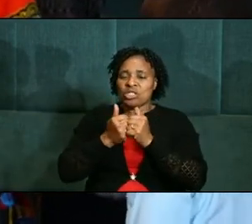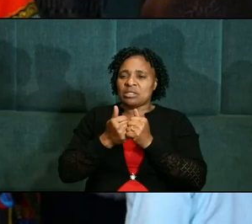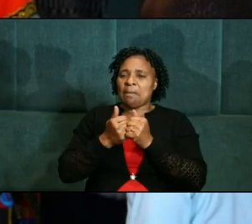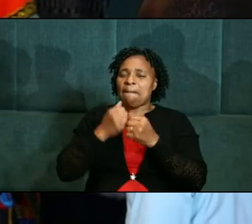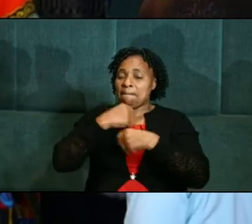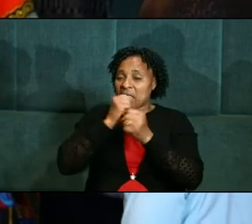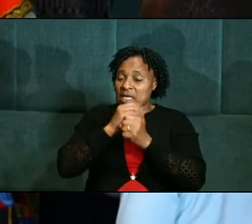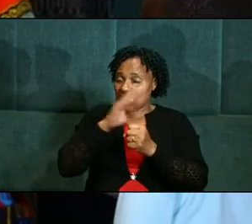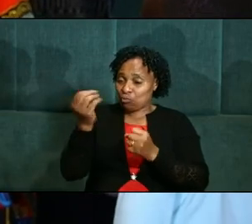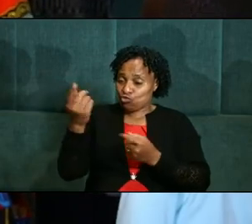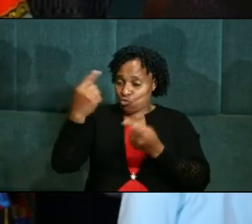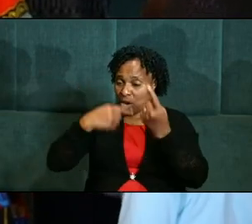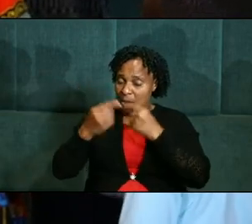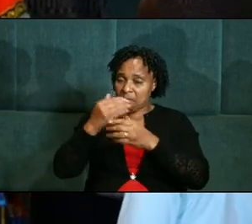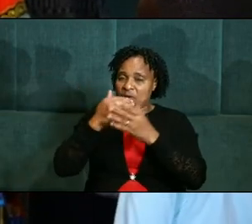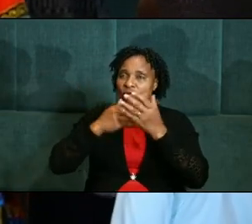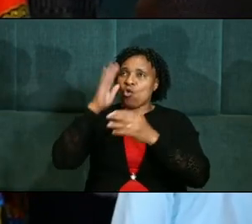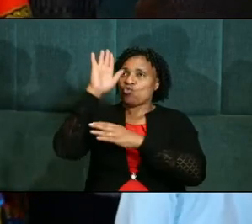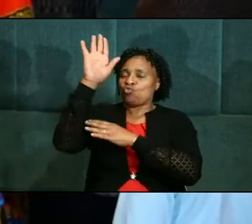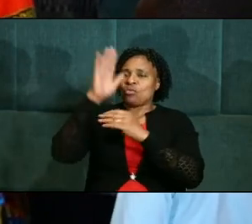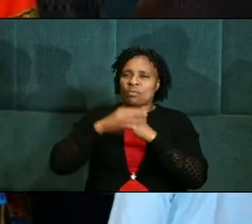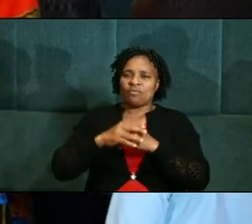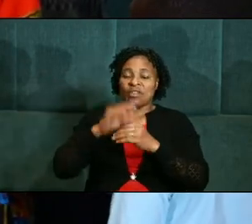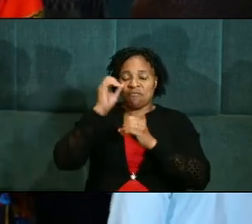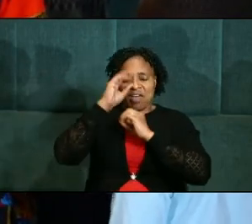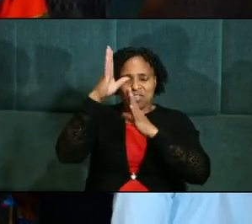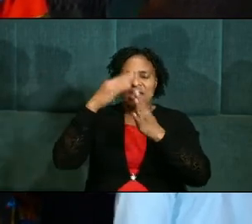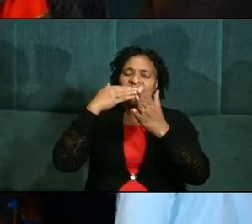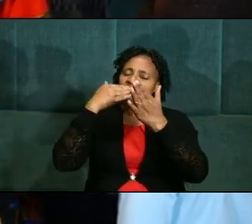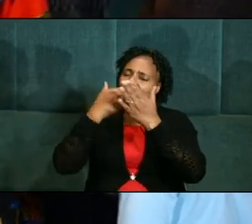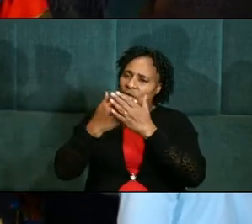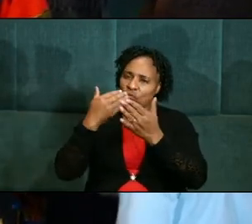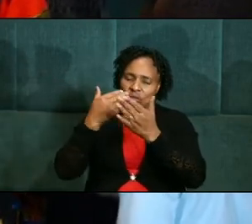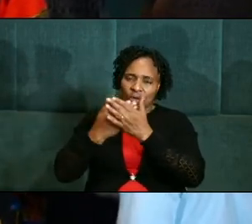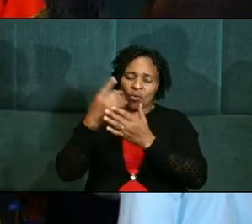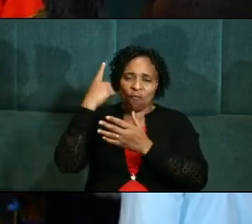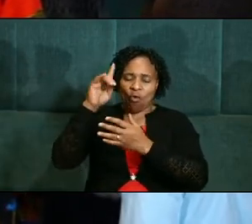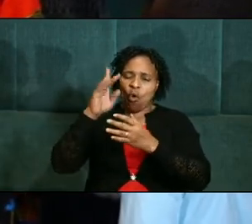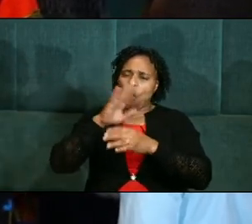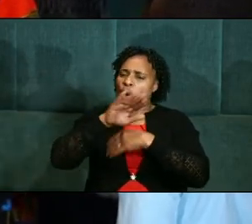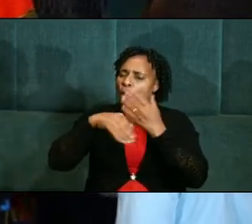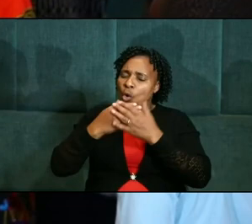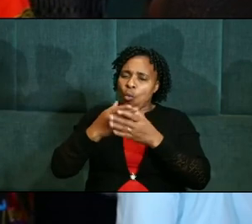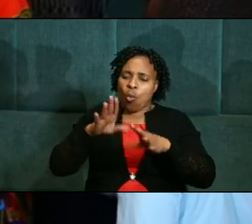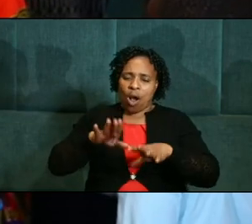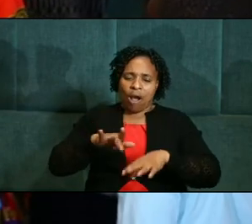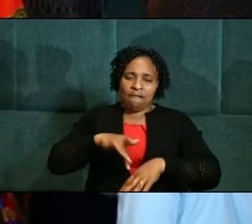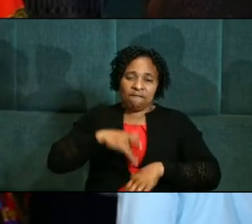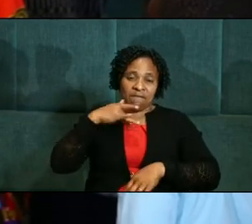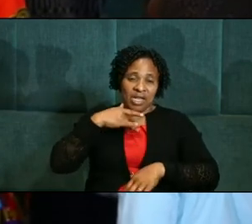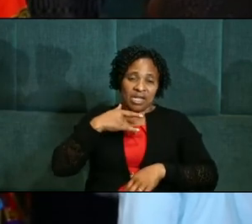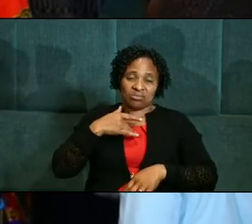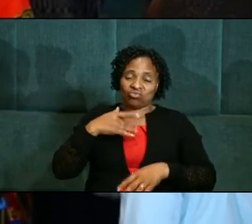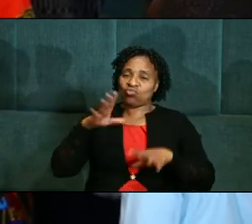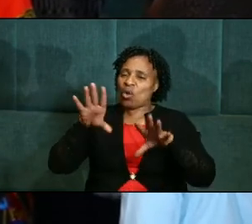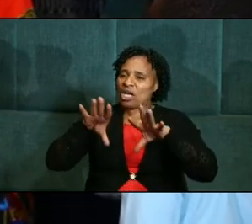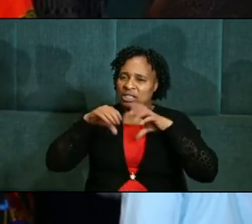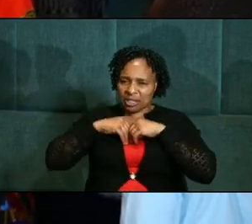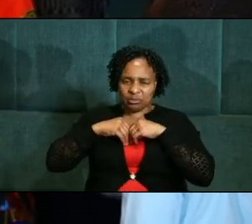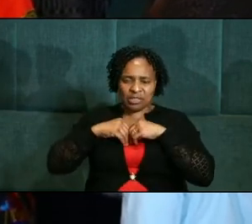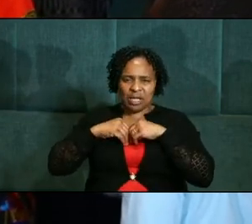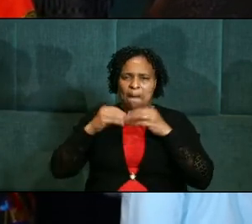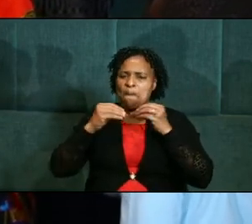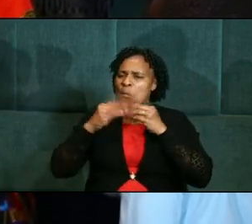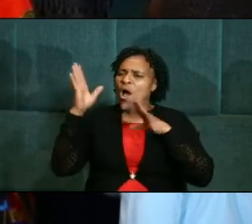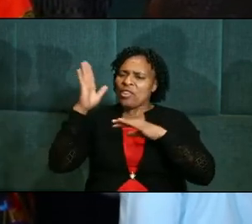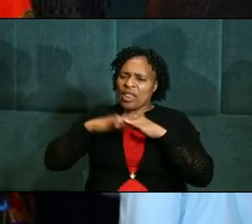you. Father, thank you, for you are more than willing to accept us. For you are more than willing to give